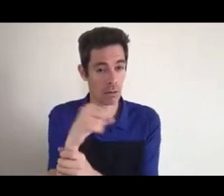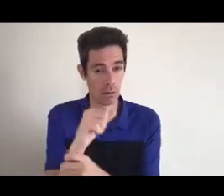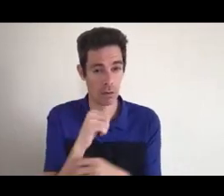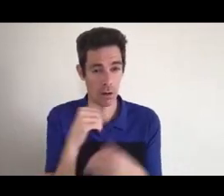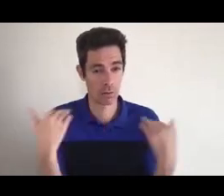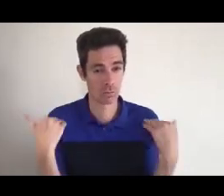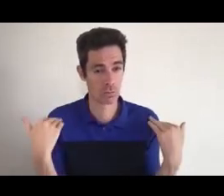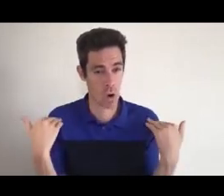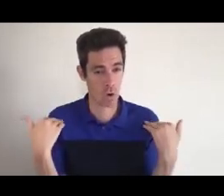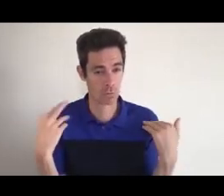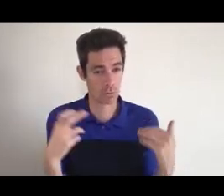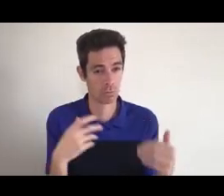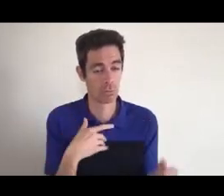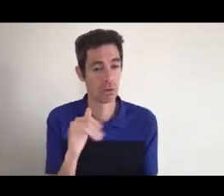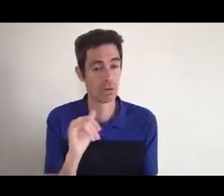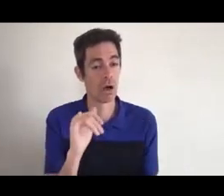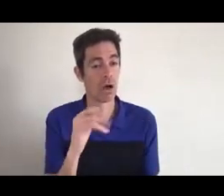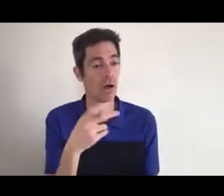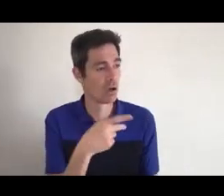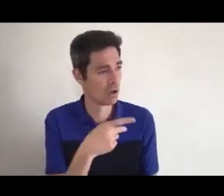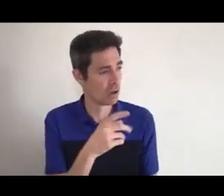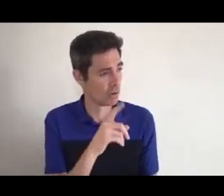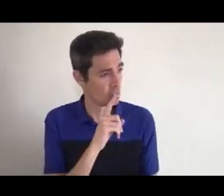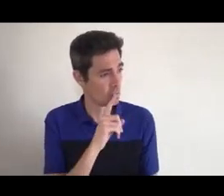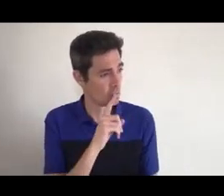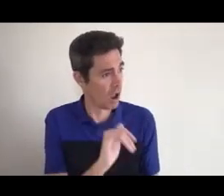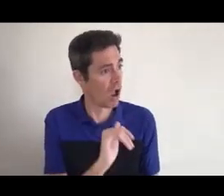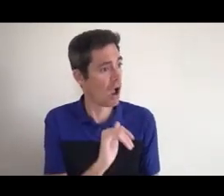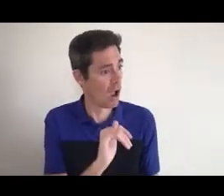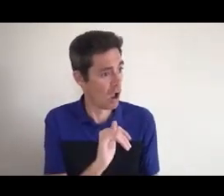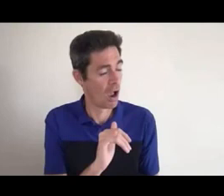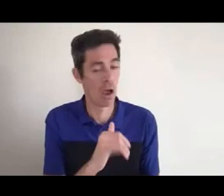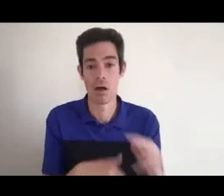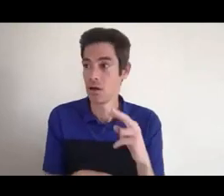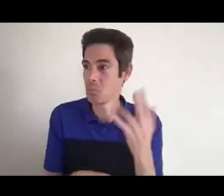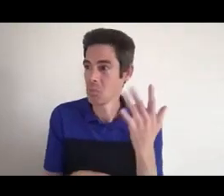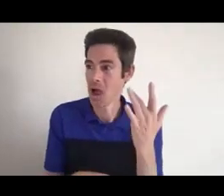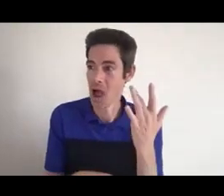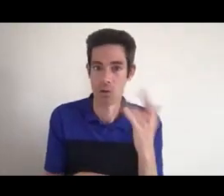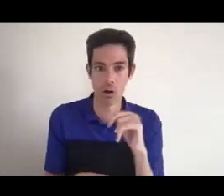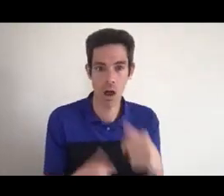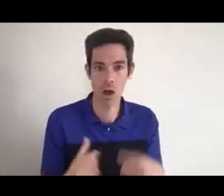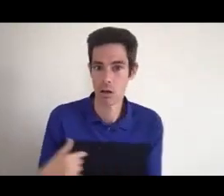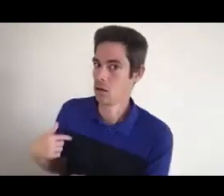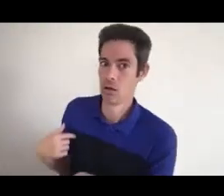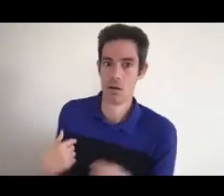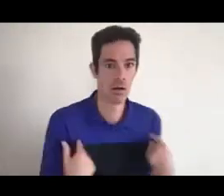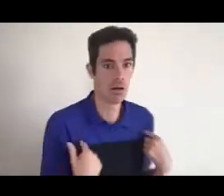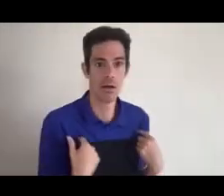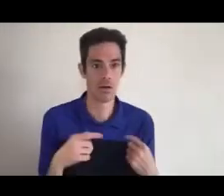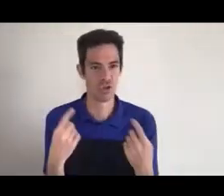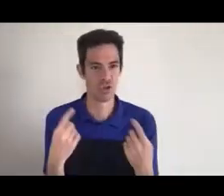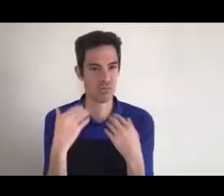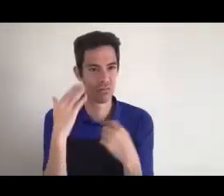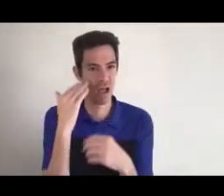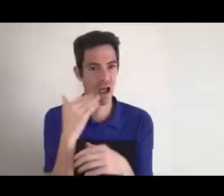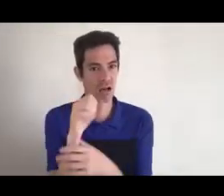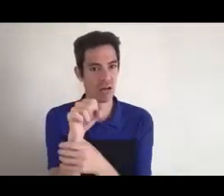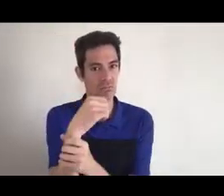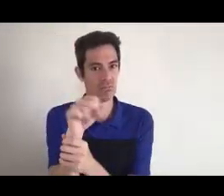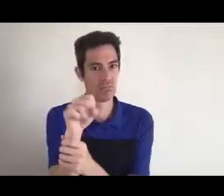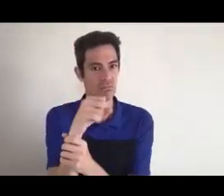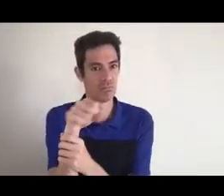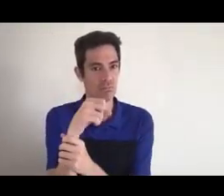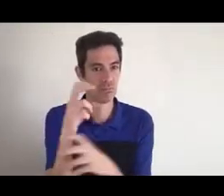think that's more of a head shift as opposed to a shoulder shift. And I'm like, oh yeah, really, really? And then, well, why did you say that? And so I don't move my